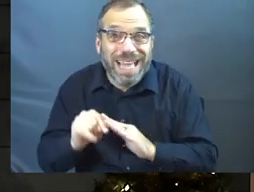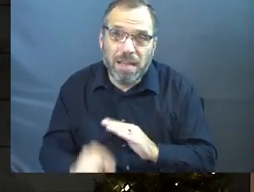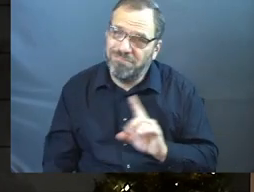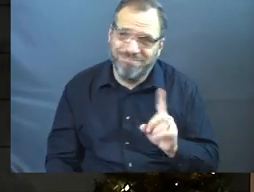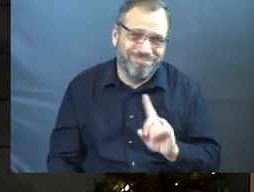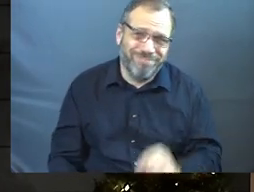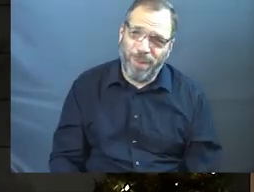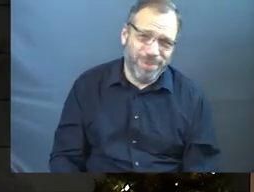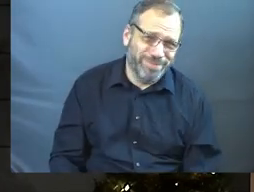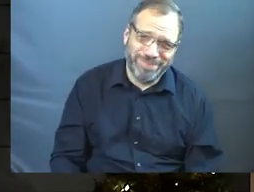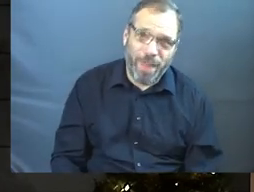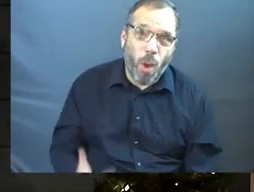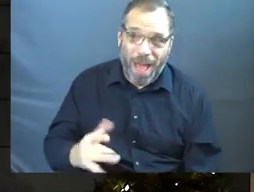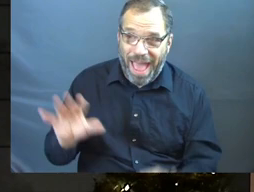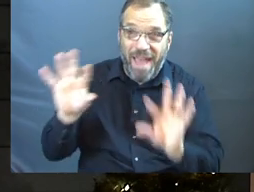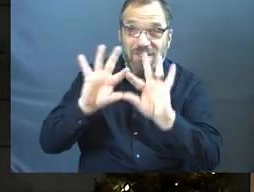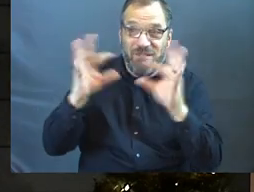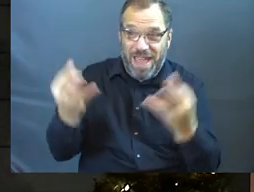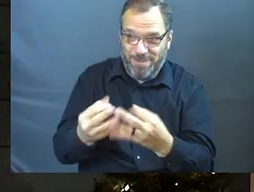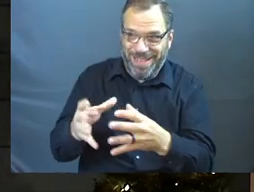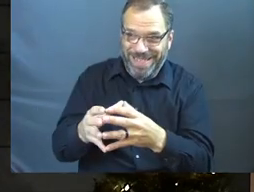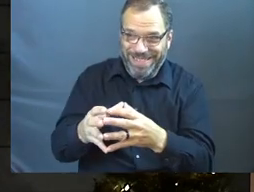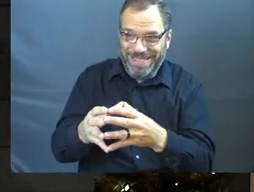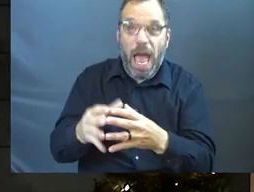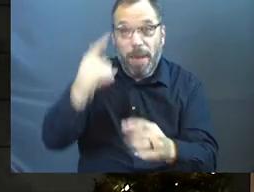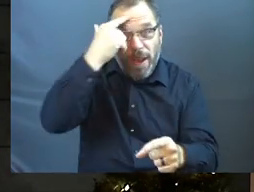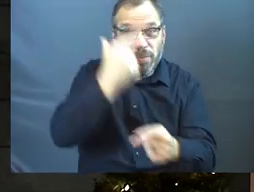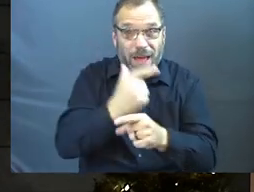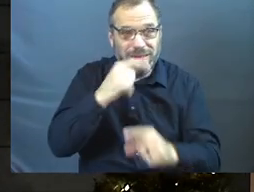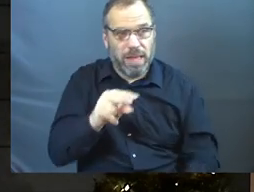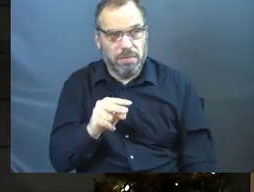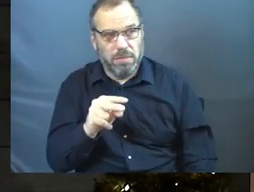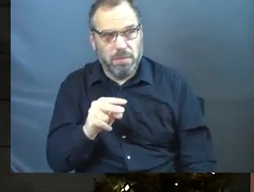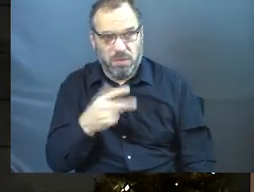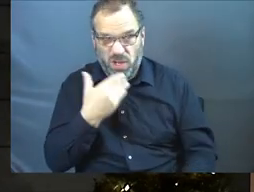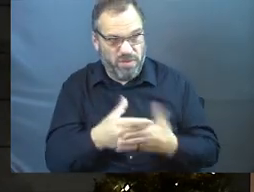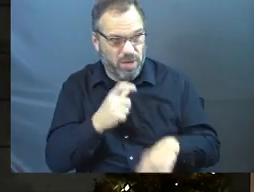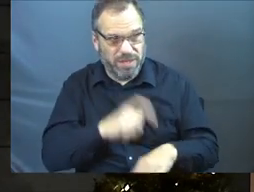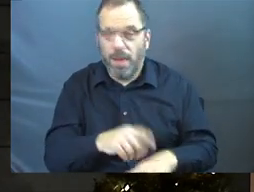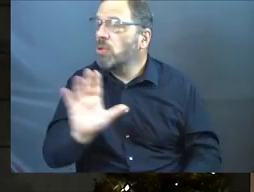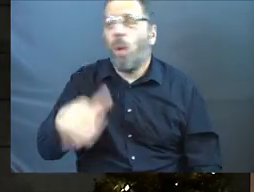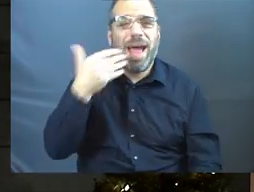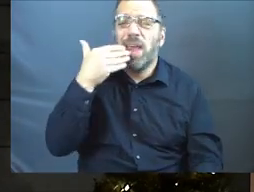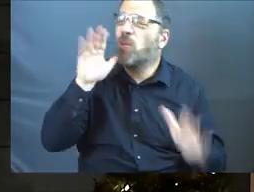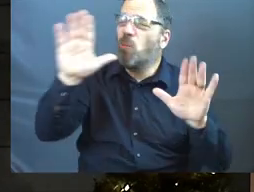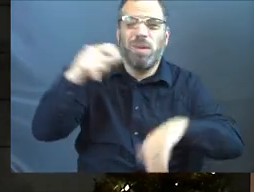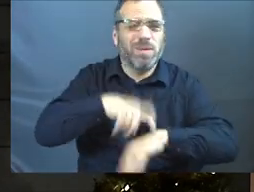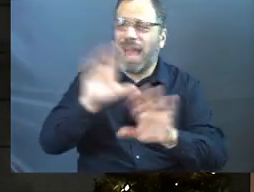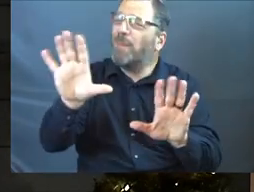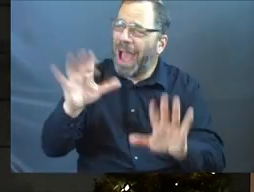No. Because family is family, amen. And my siblings are watching this like, you didn't have a good time? I had a great time.